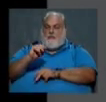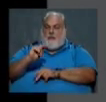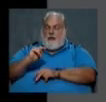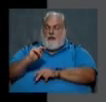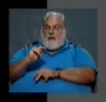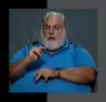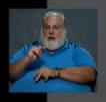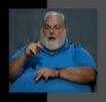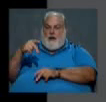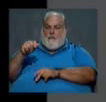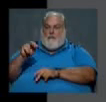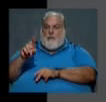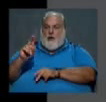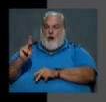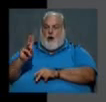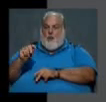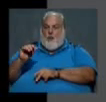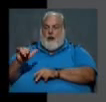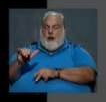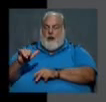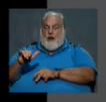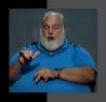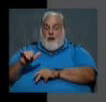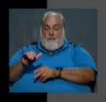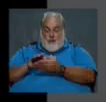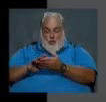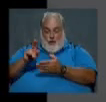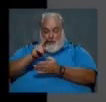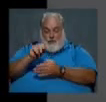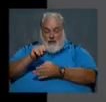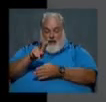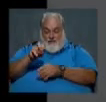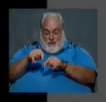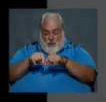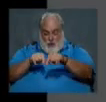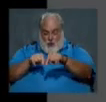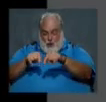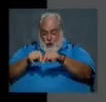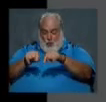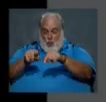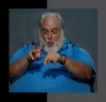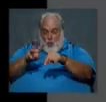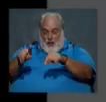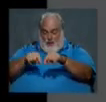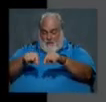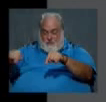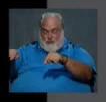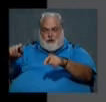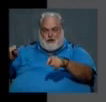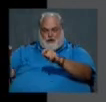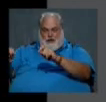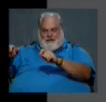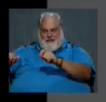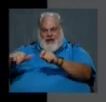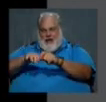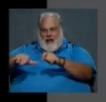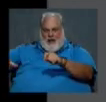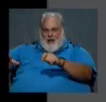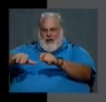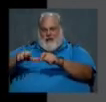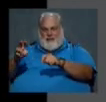located west of University Avenue. Staff recommends approval of the request to change the name of that portion